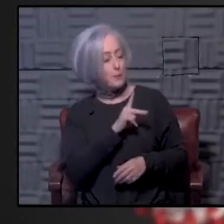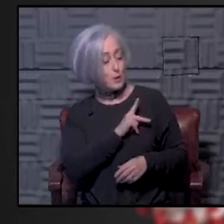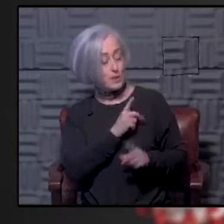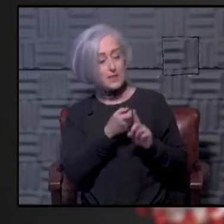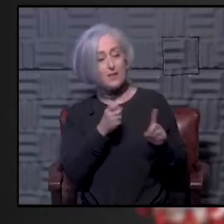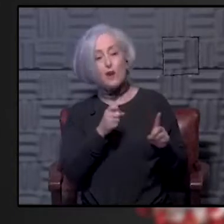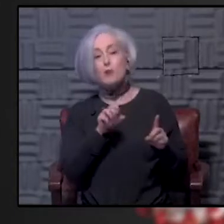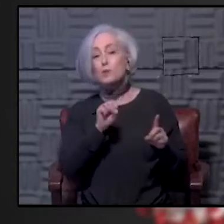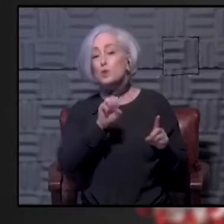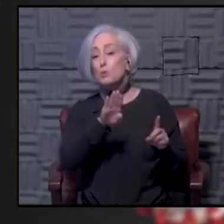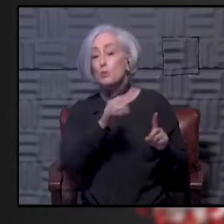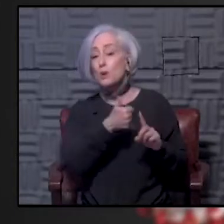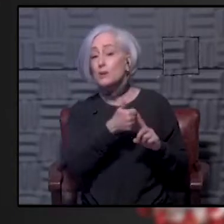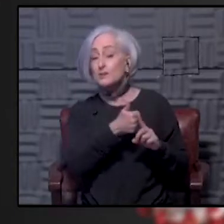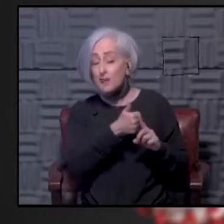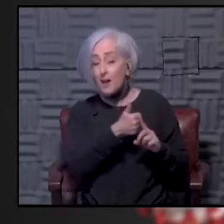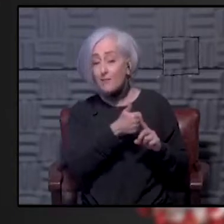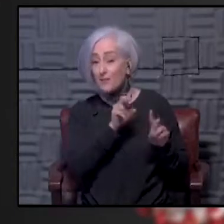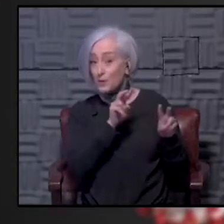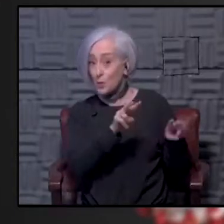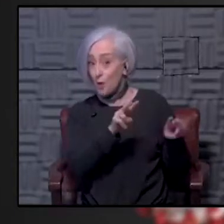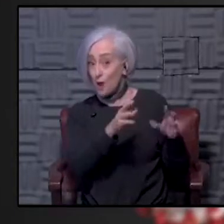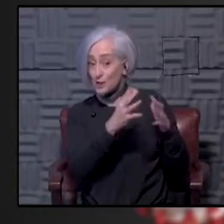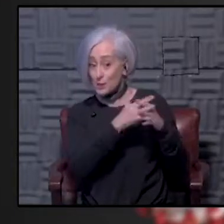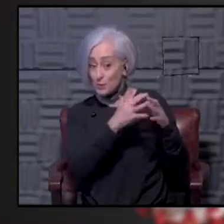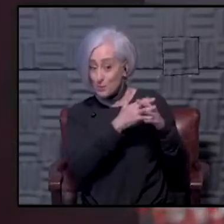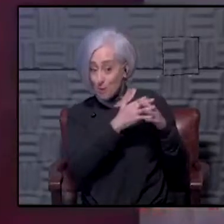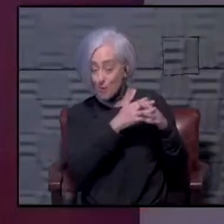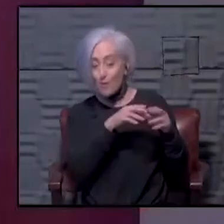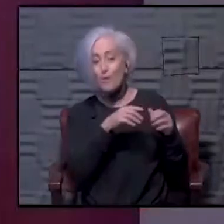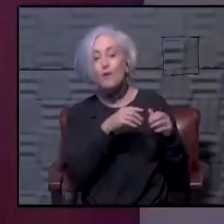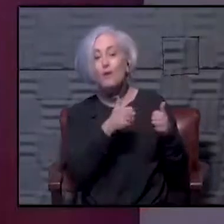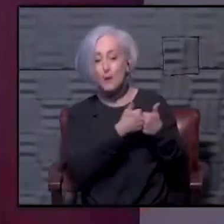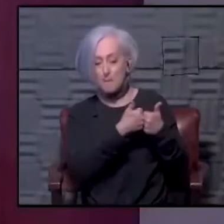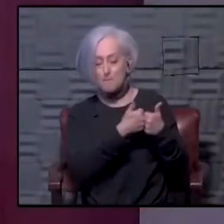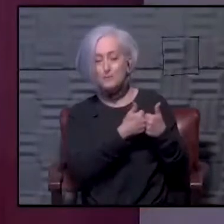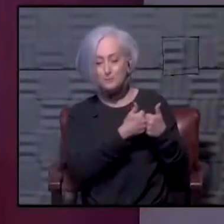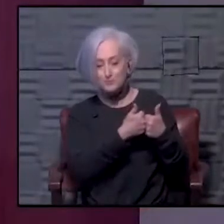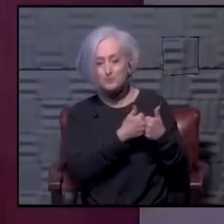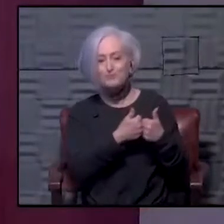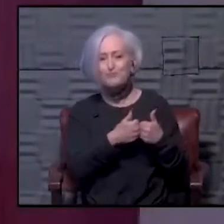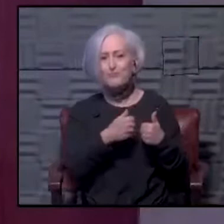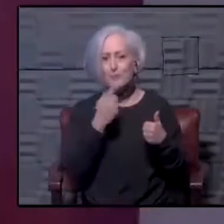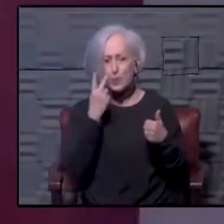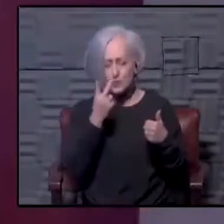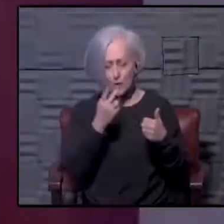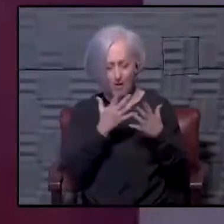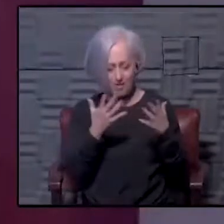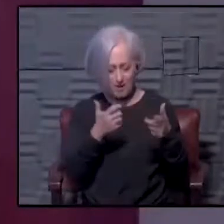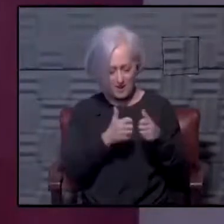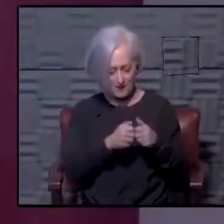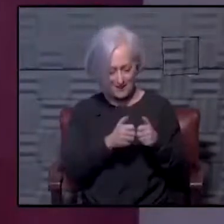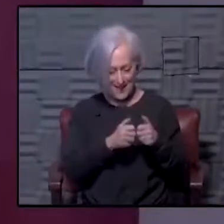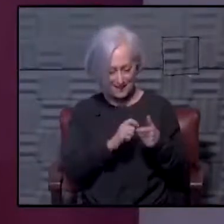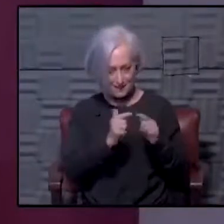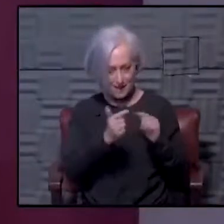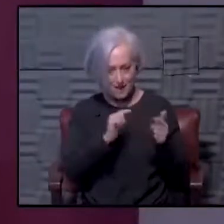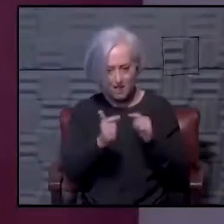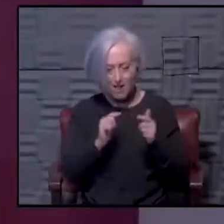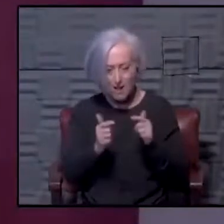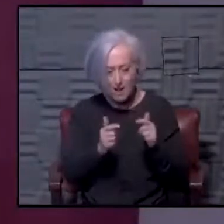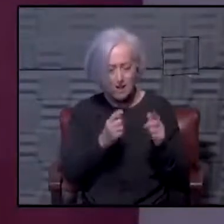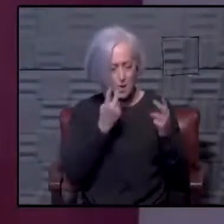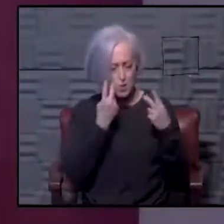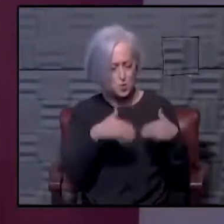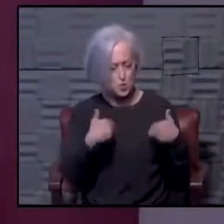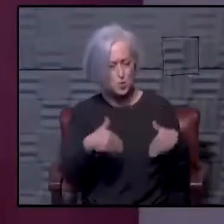Bowl itself, you saw, if you watched the Super Bowl, and I know we had some text chains going through, that there were a lot of folks in that stadium and a lot